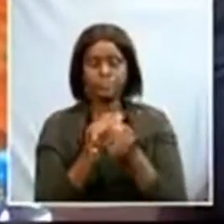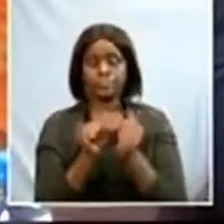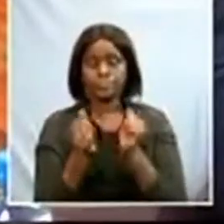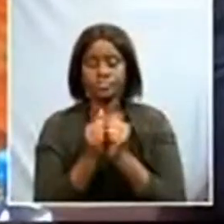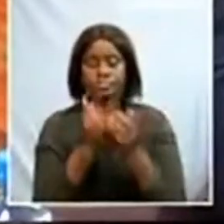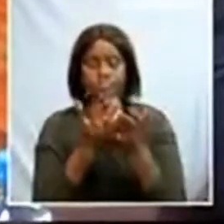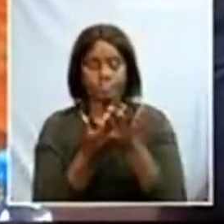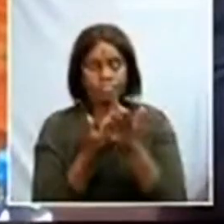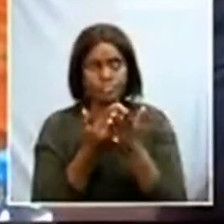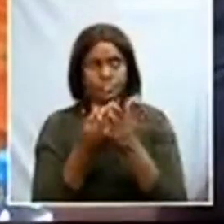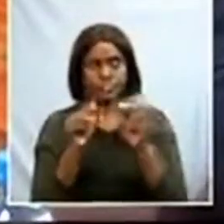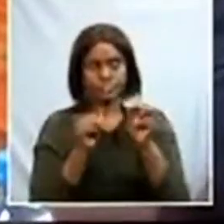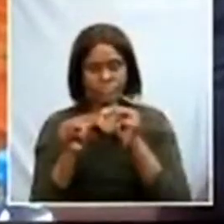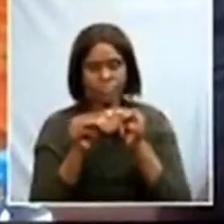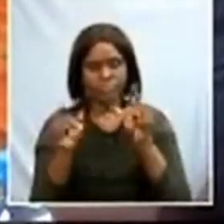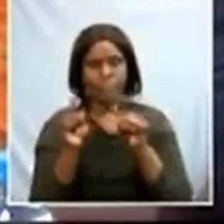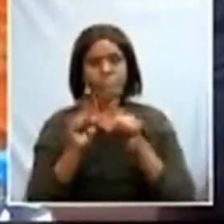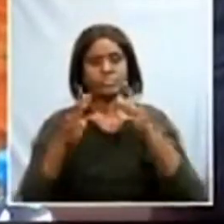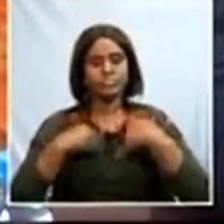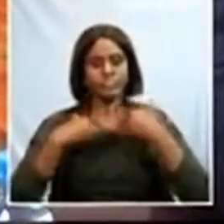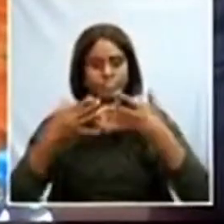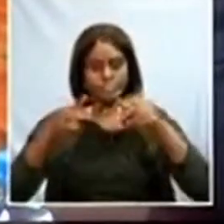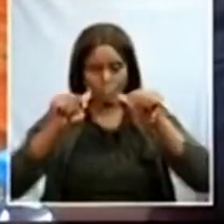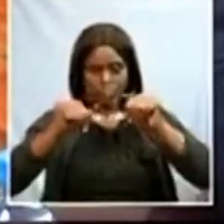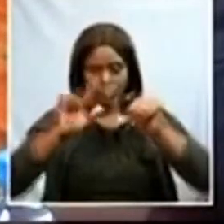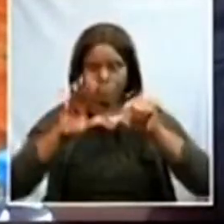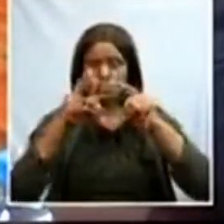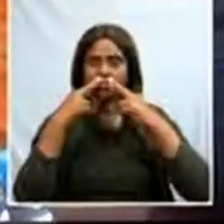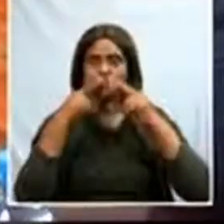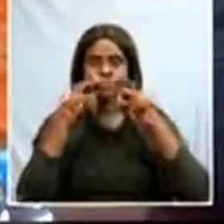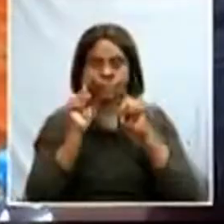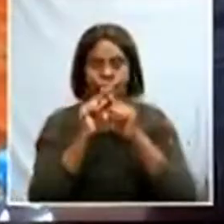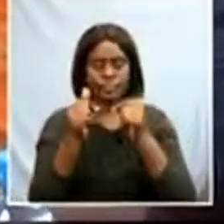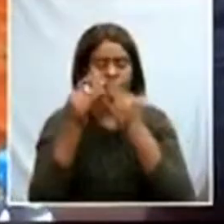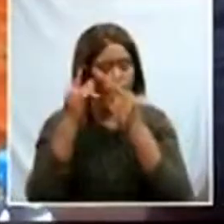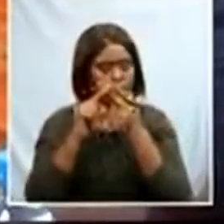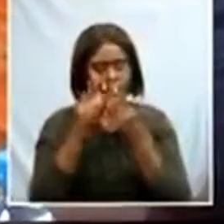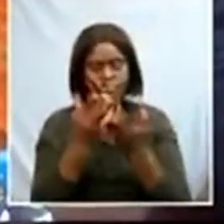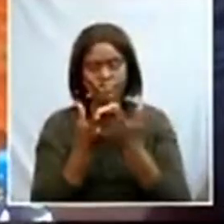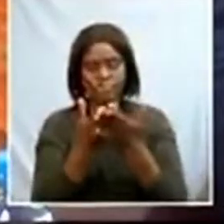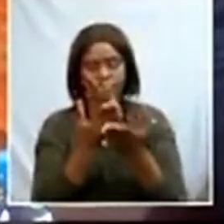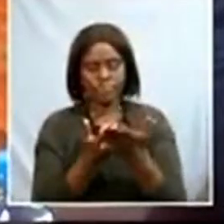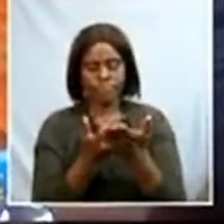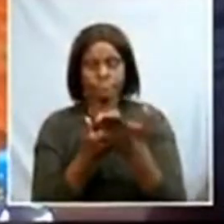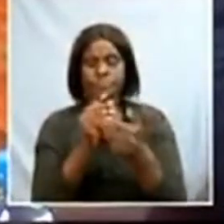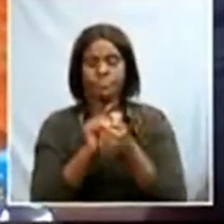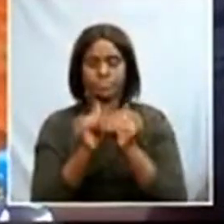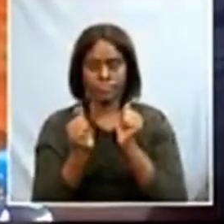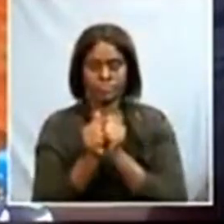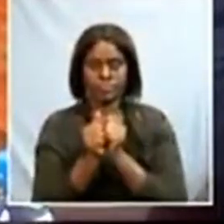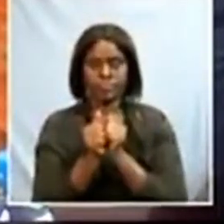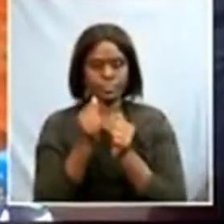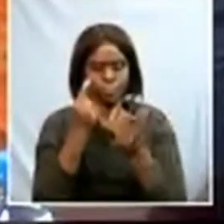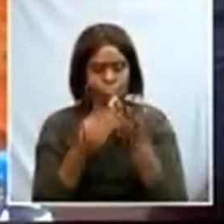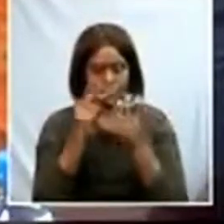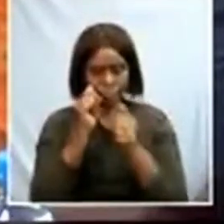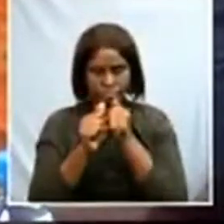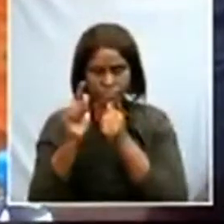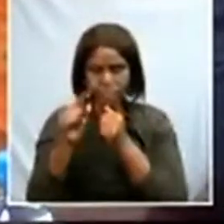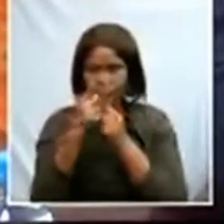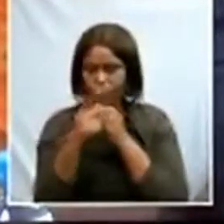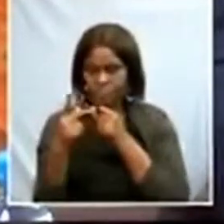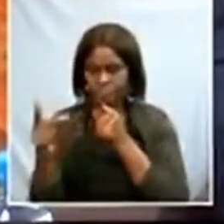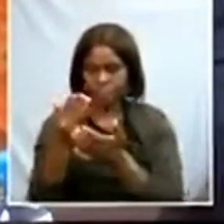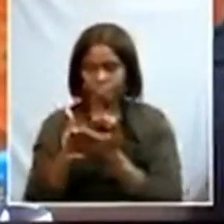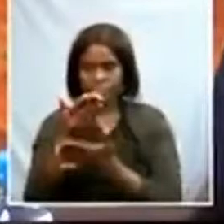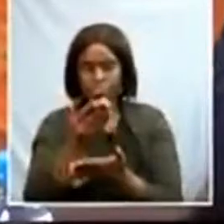query, management acknowledges the auditor's findings and he wishes to submit that the cause of query was due to the properties